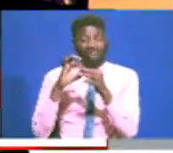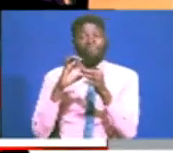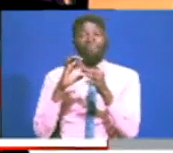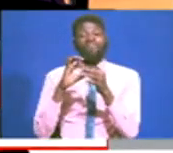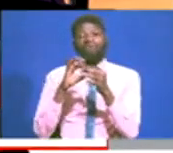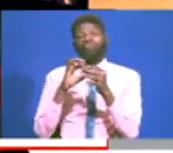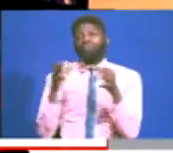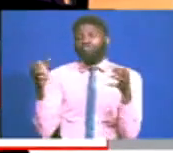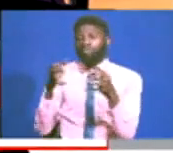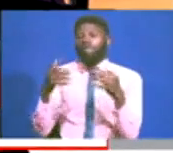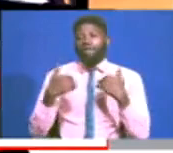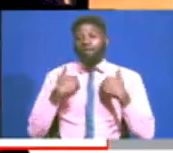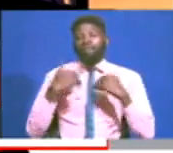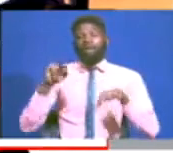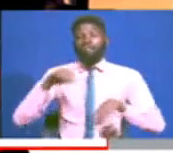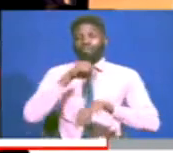Let's cross over and listen in.